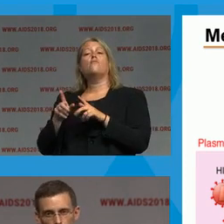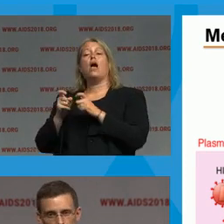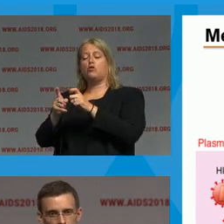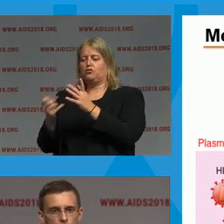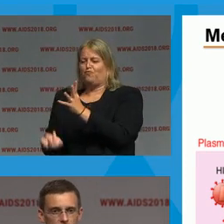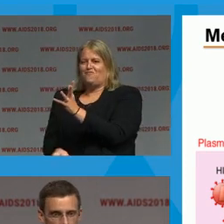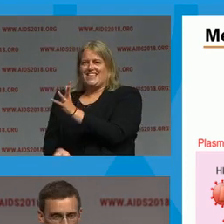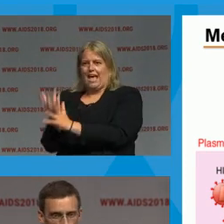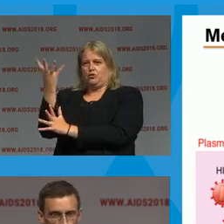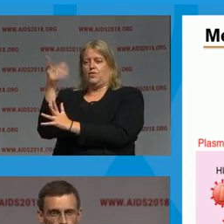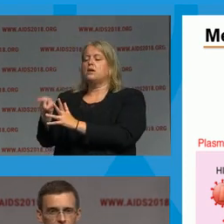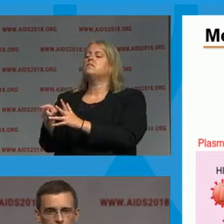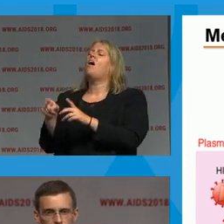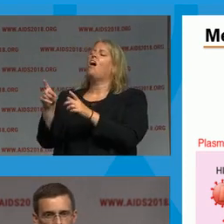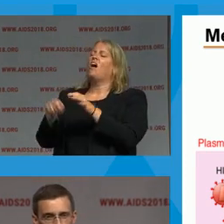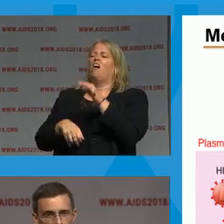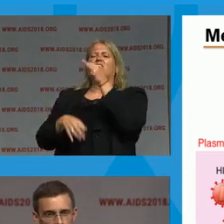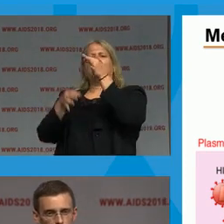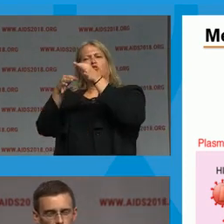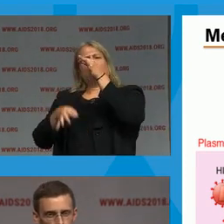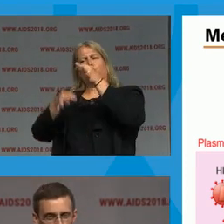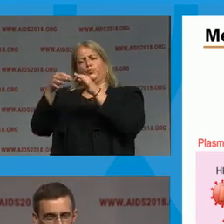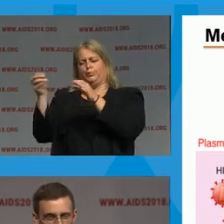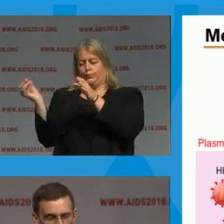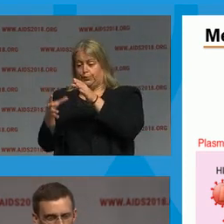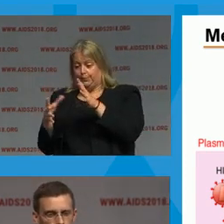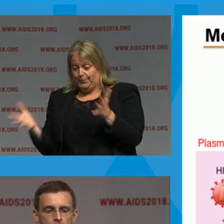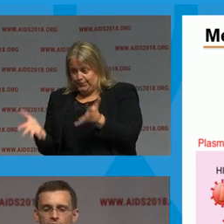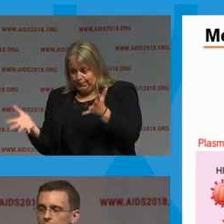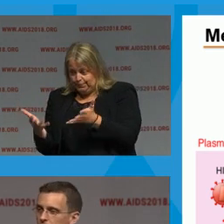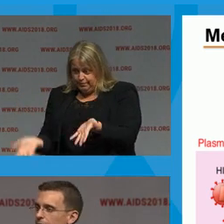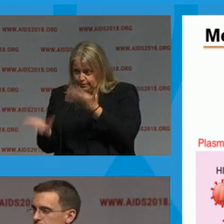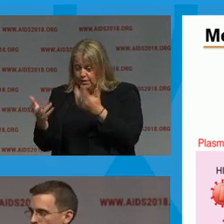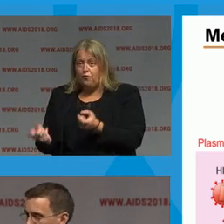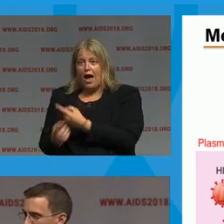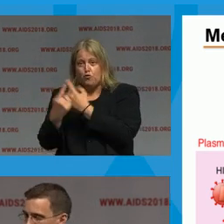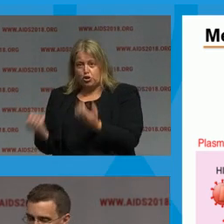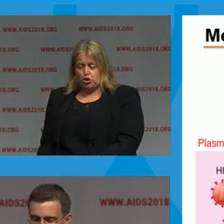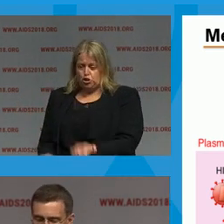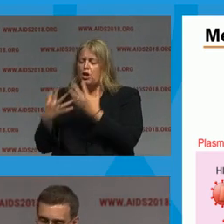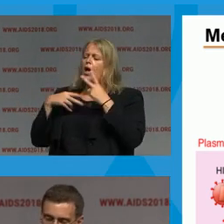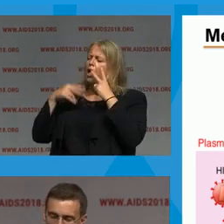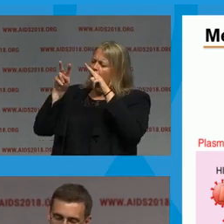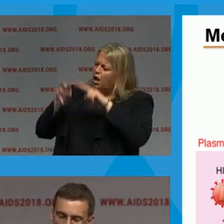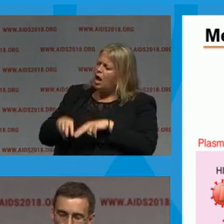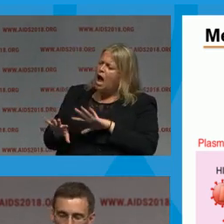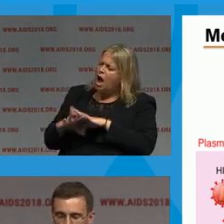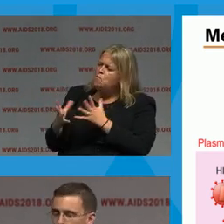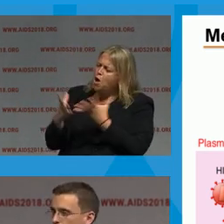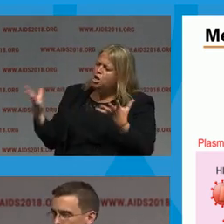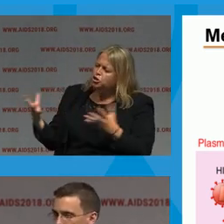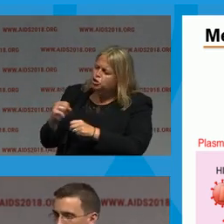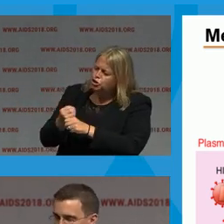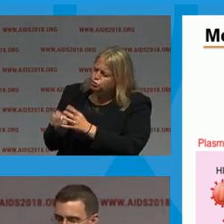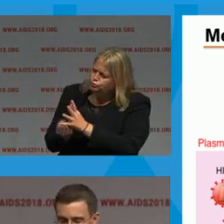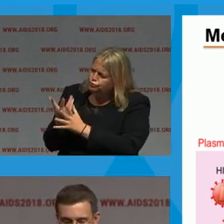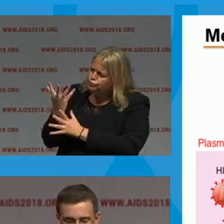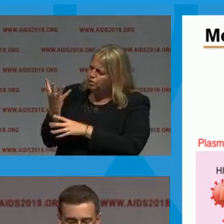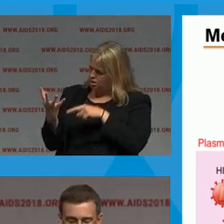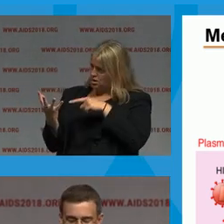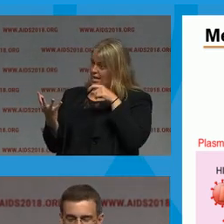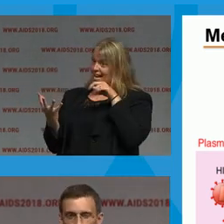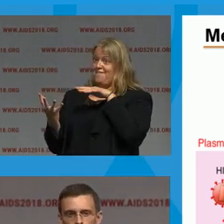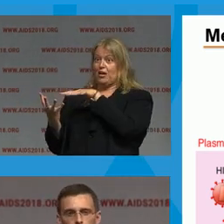We put cells in a test tube, stimulate them to produce virus, and then ask how much virus is made and whether this virus is